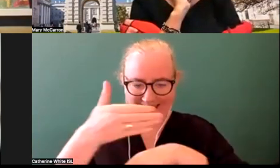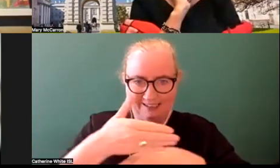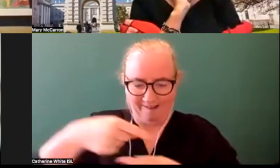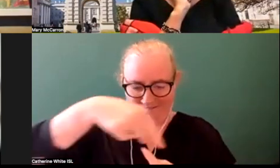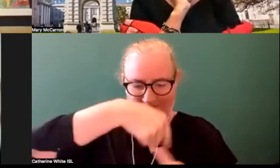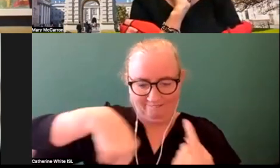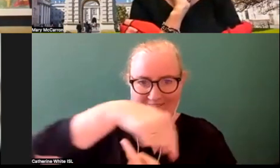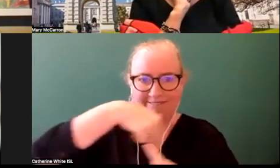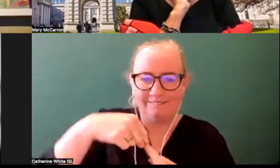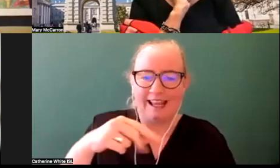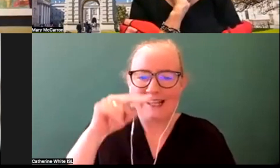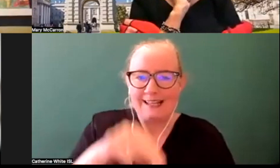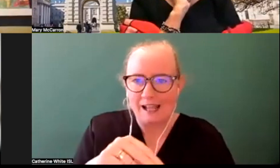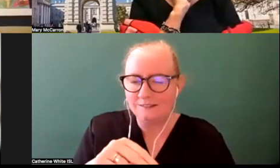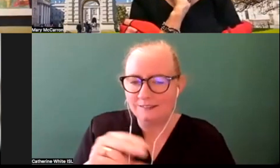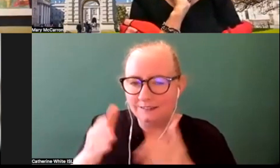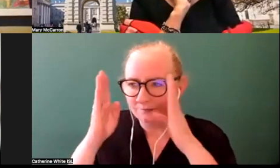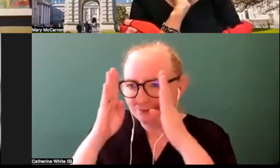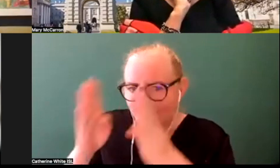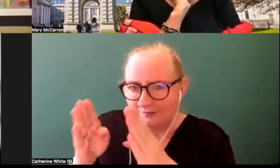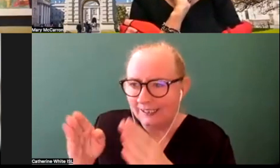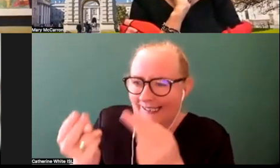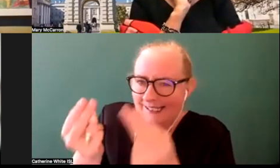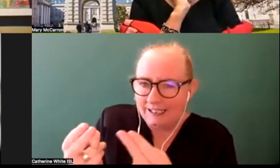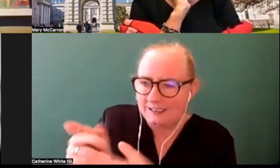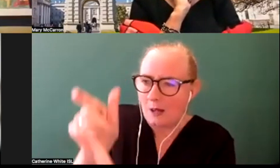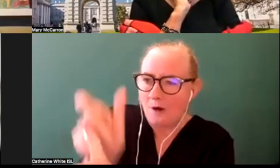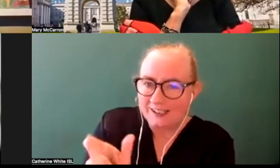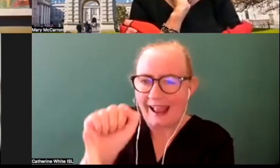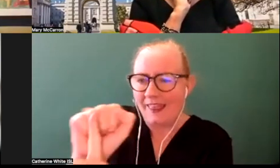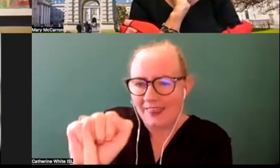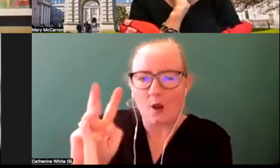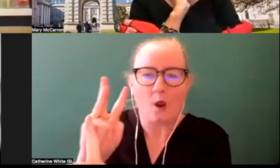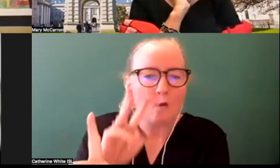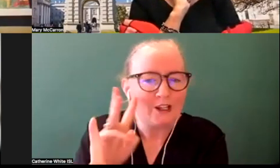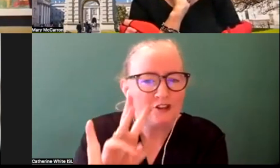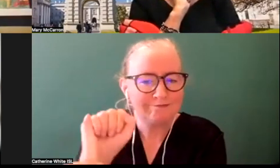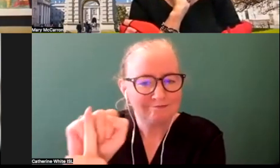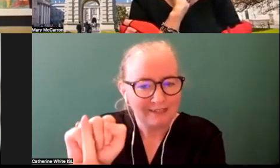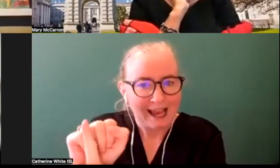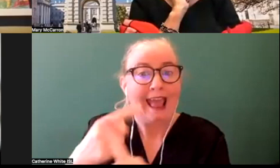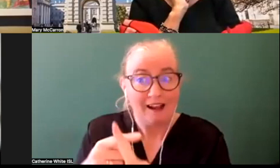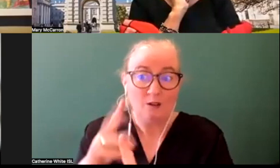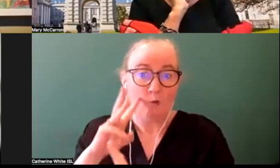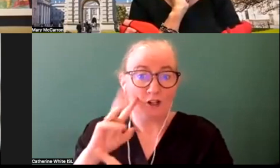address the specific needs of the person and their wishes and the wishes of their families as well.